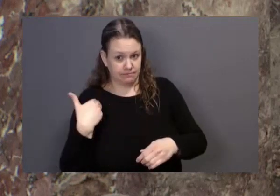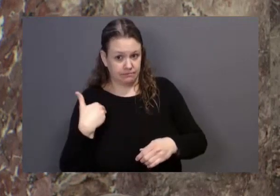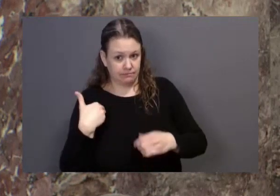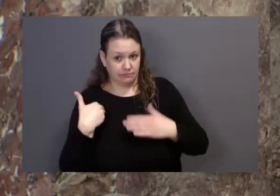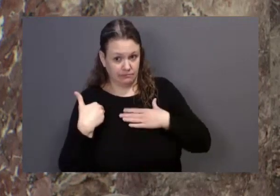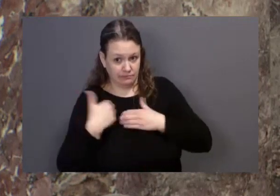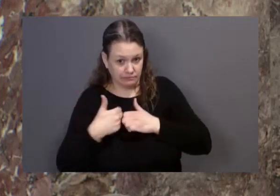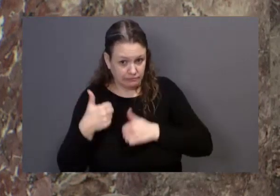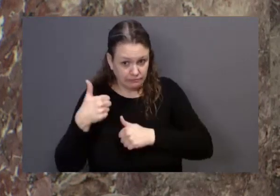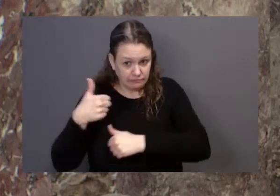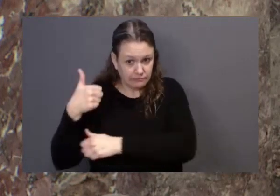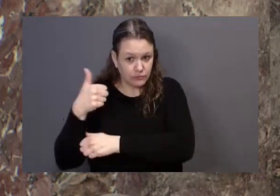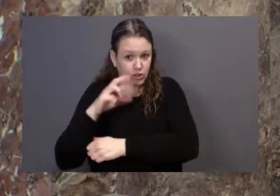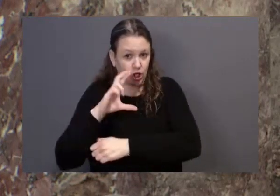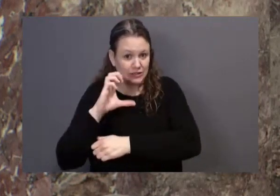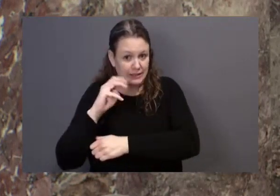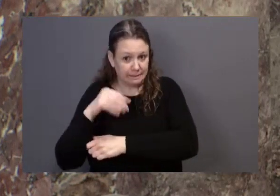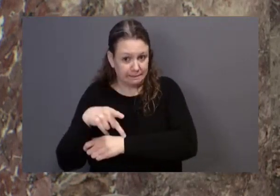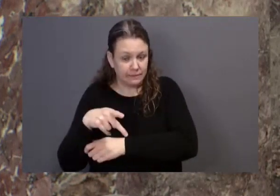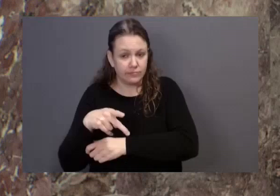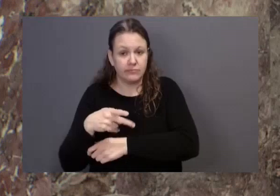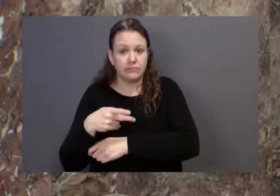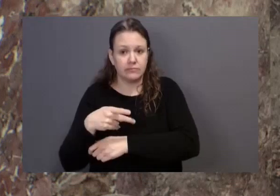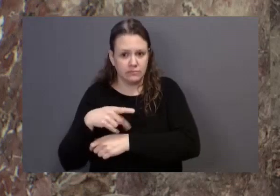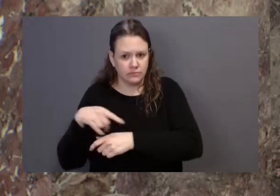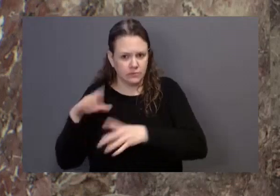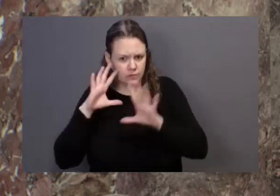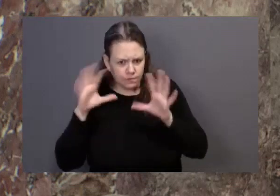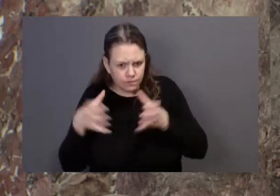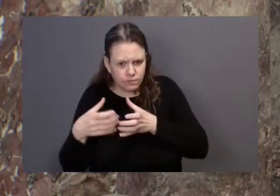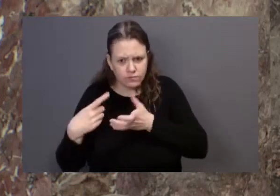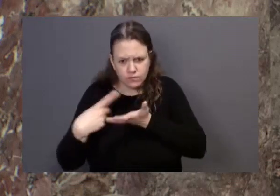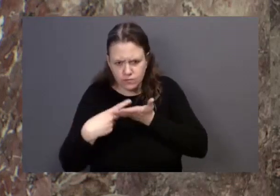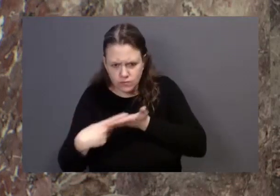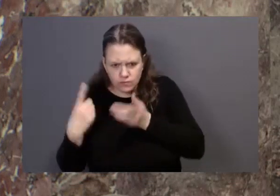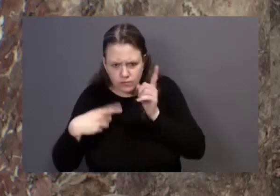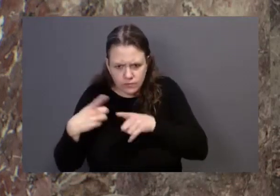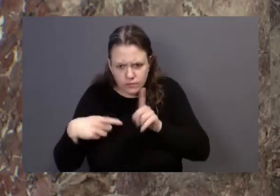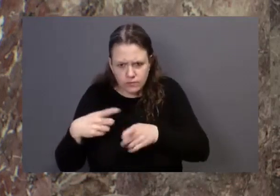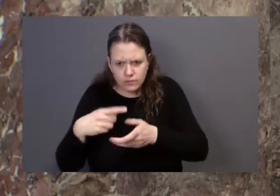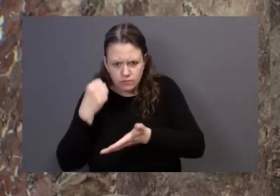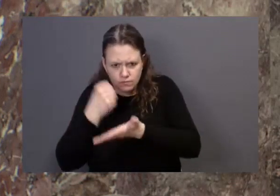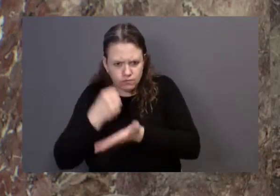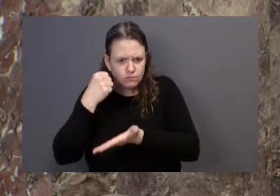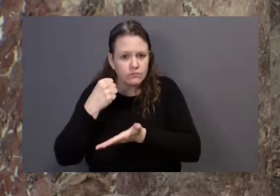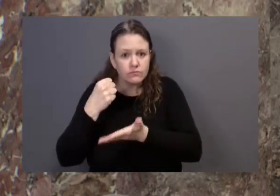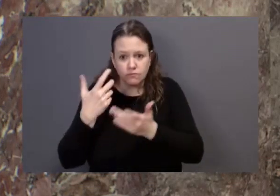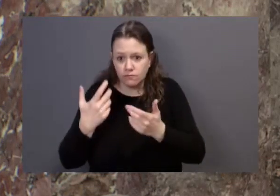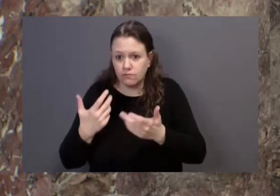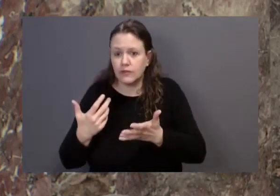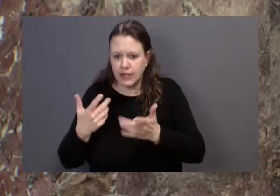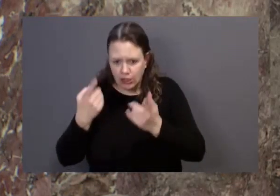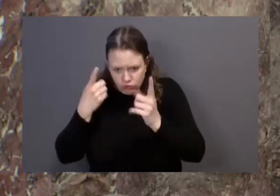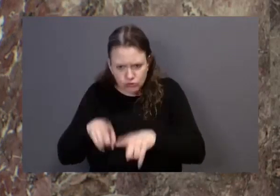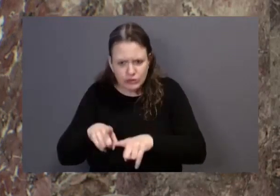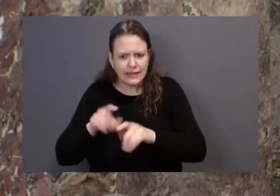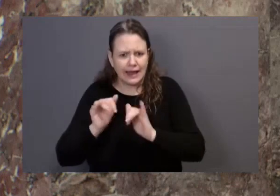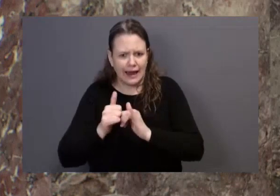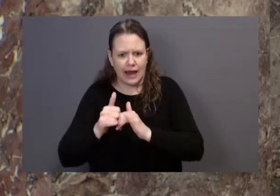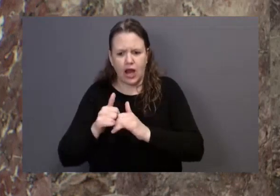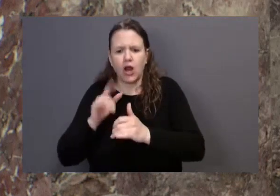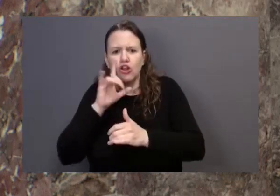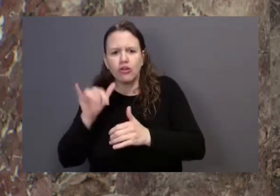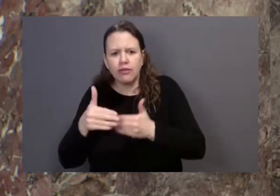also said that there is an agreement in principle on how that will move forward. And that will be